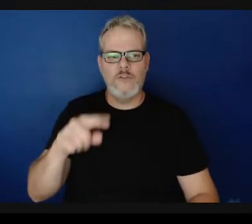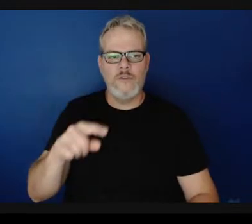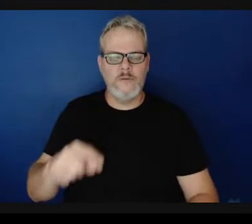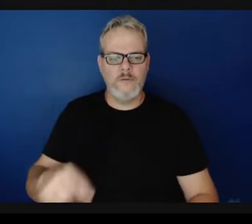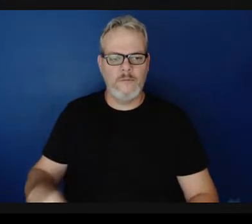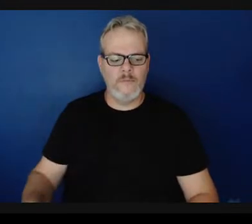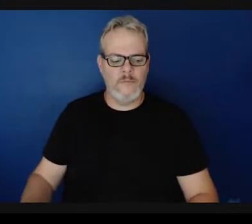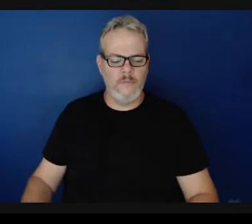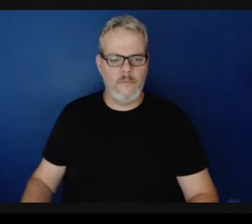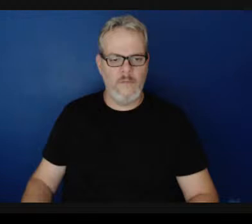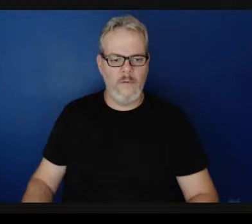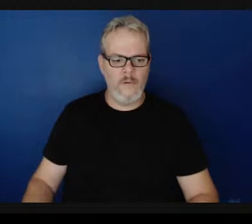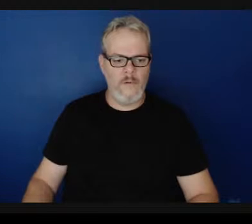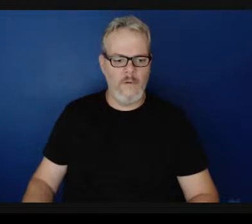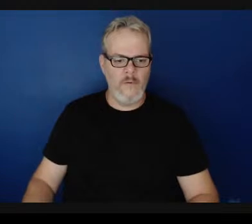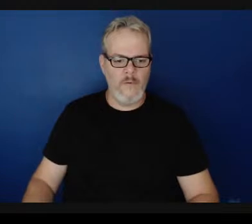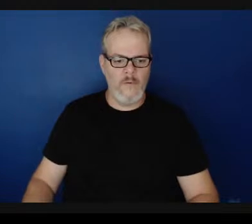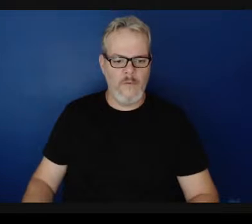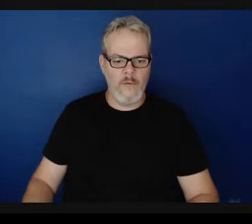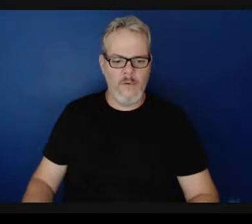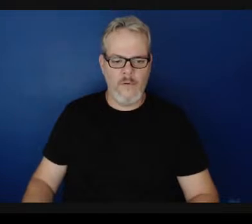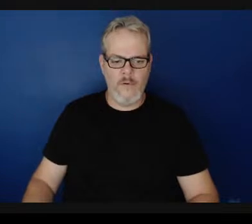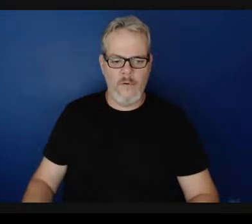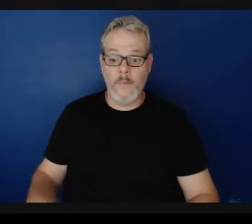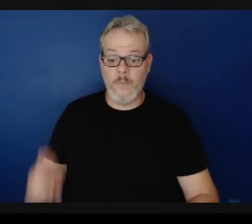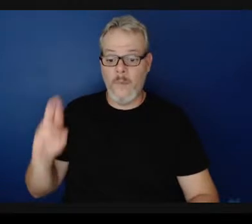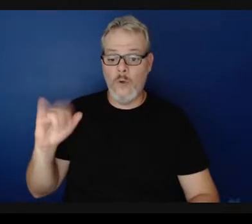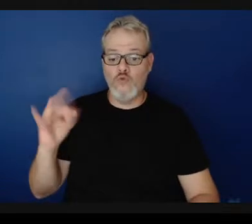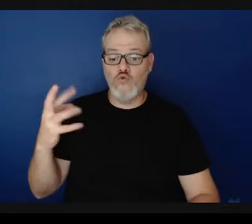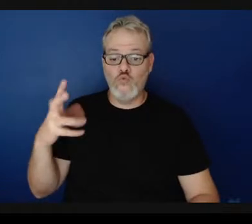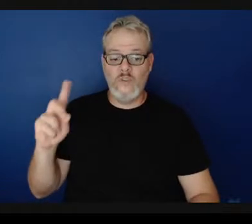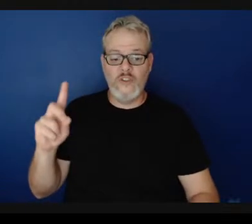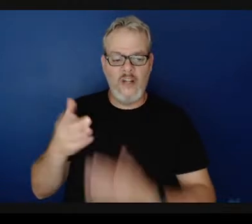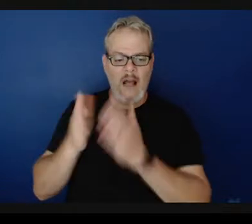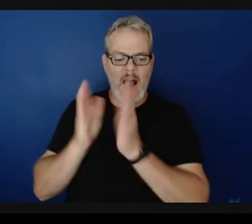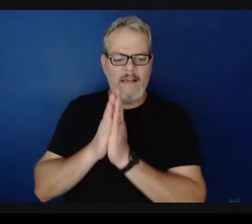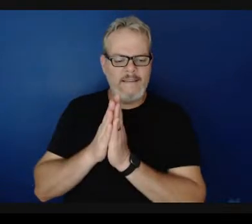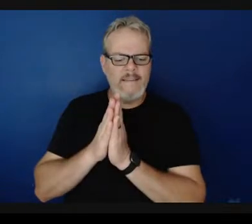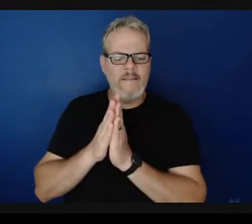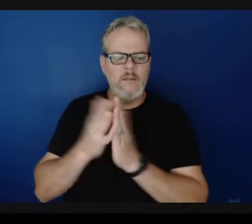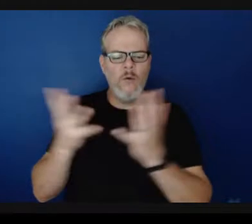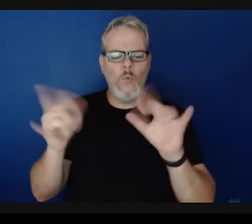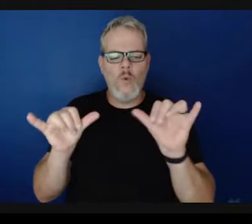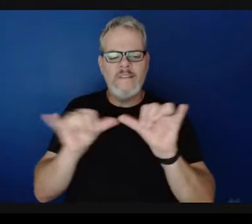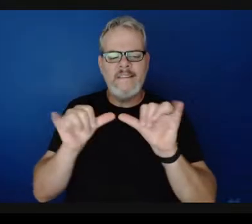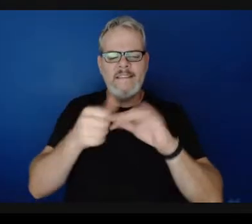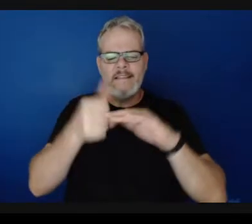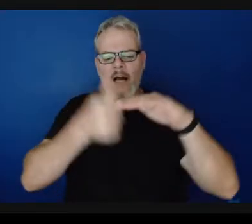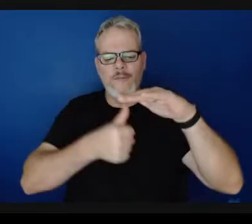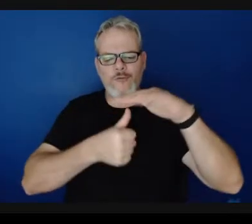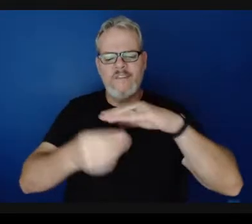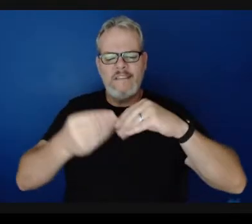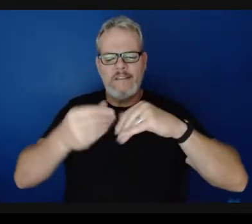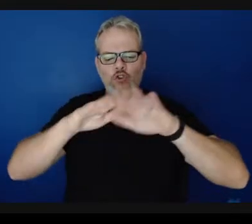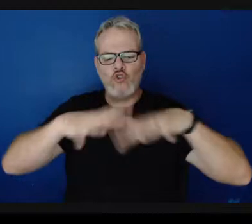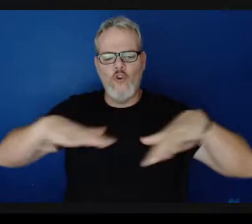Yeah. All right. Richard asks, how far below the surface of the crater floor is there molten lava?